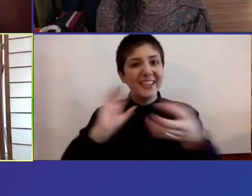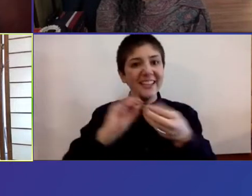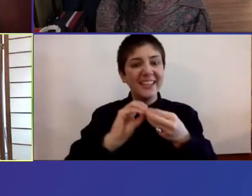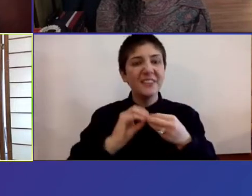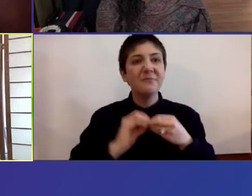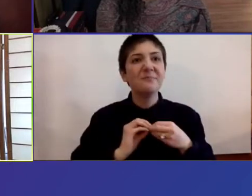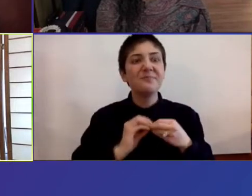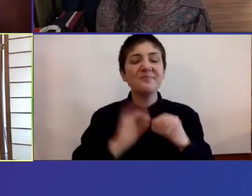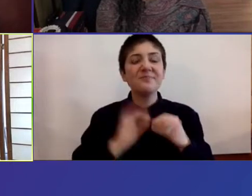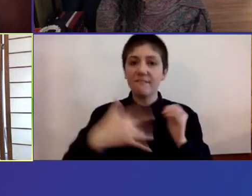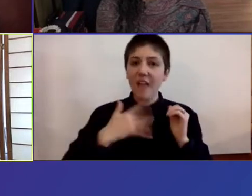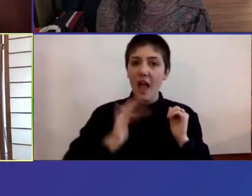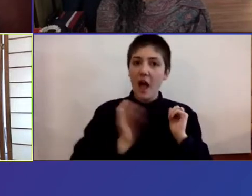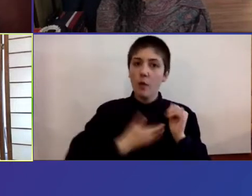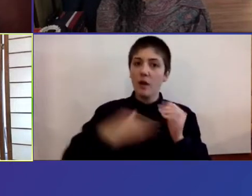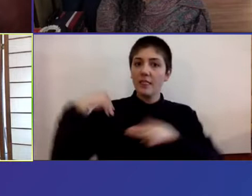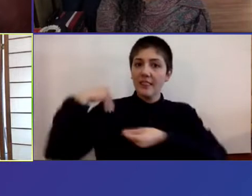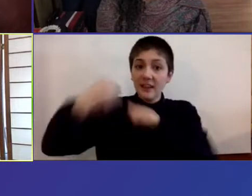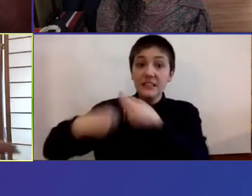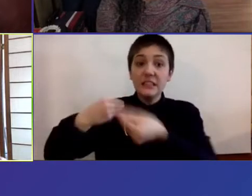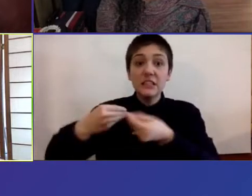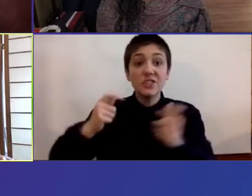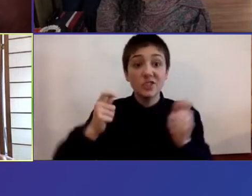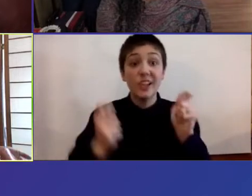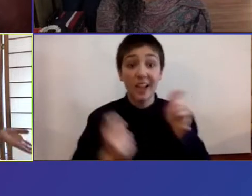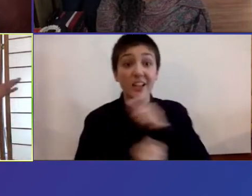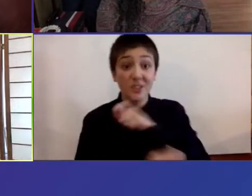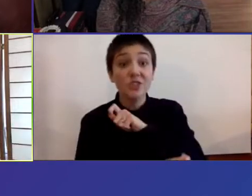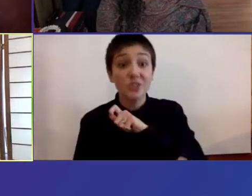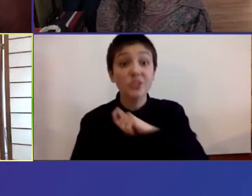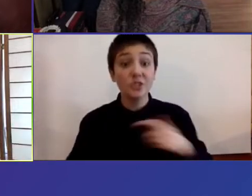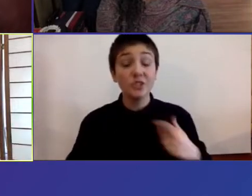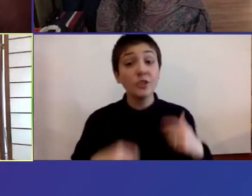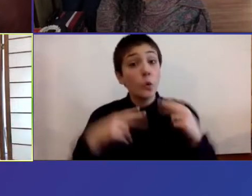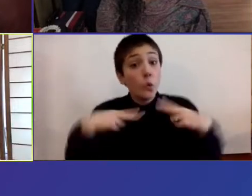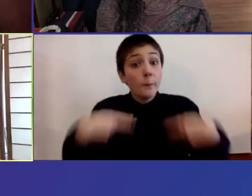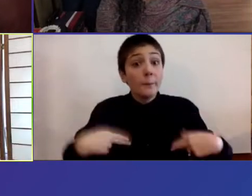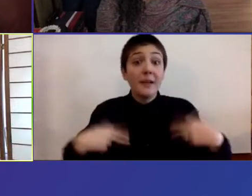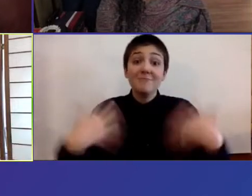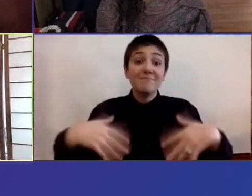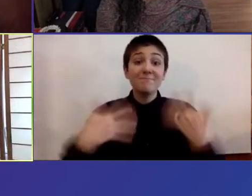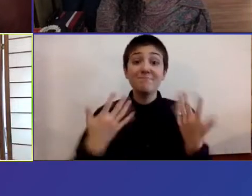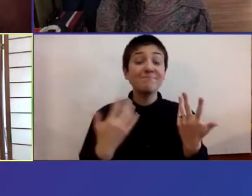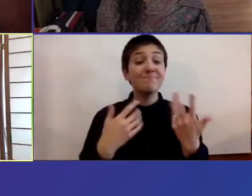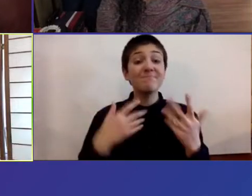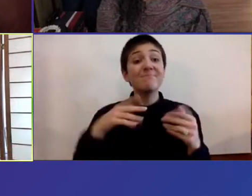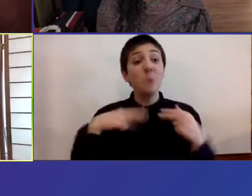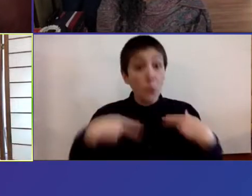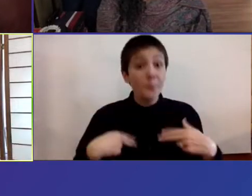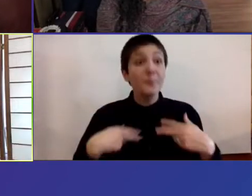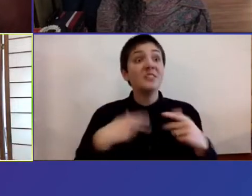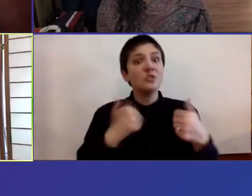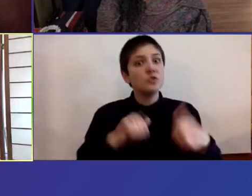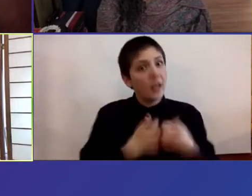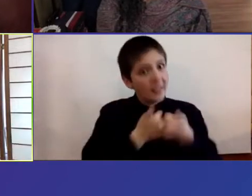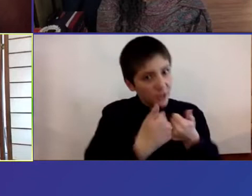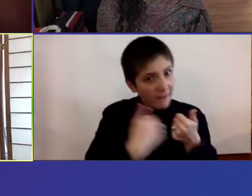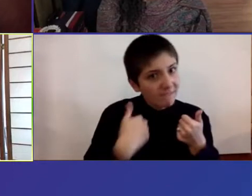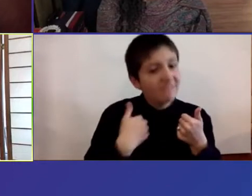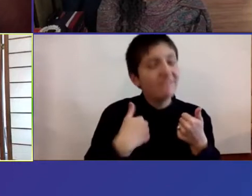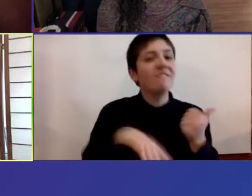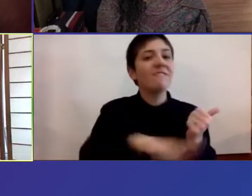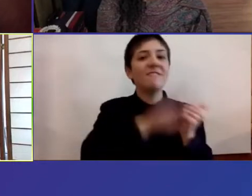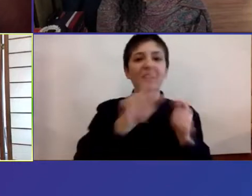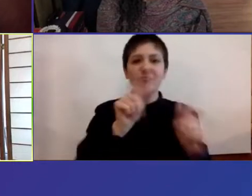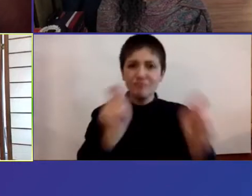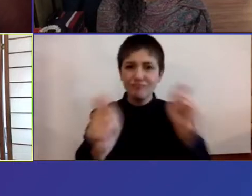our legacy has changed, transmitted, because we are human beings. The challenges have been here, and we have to,